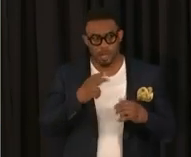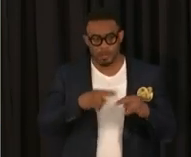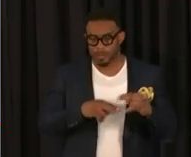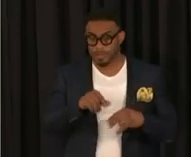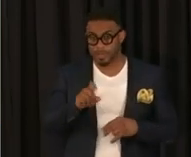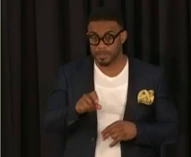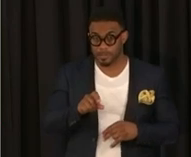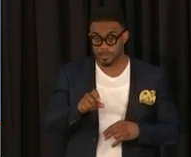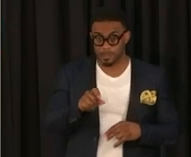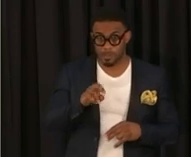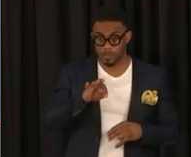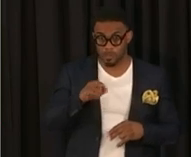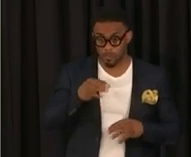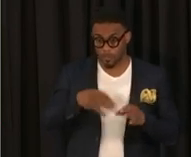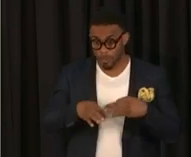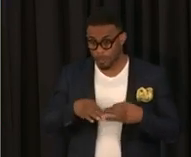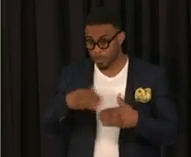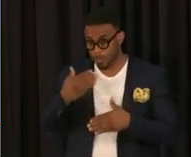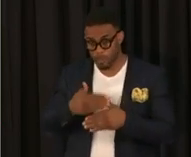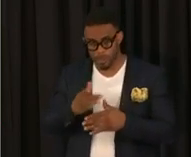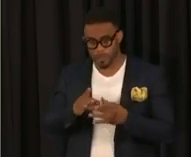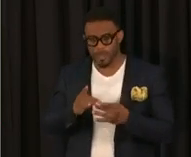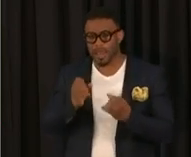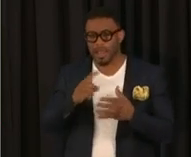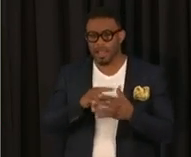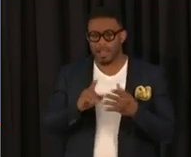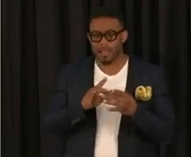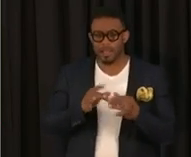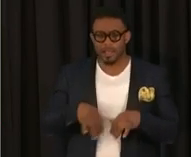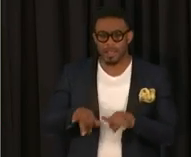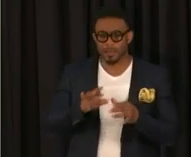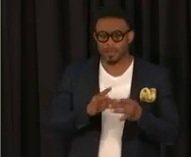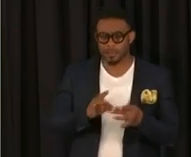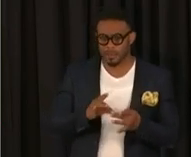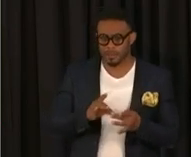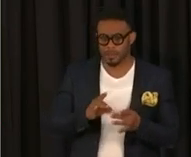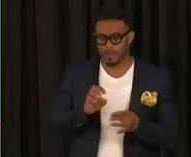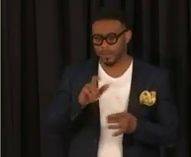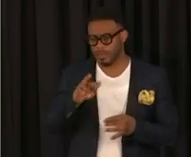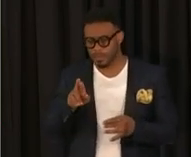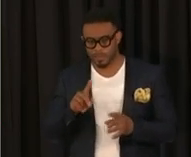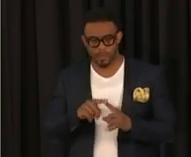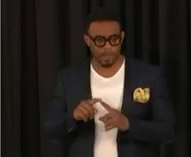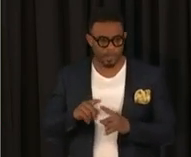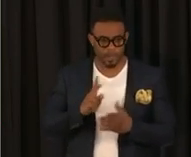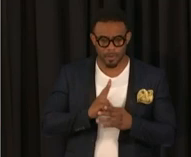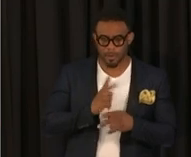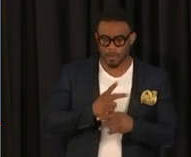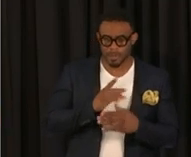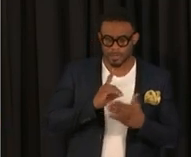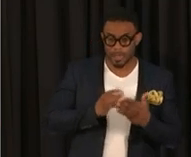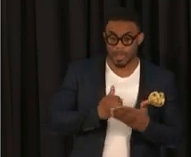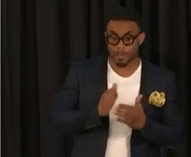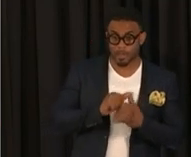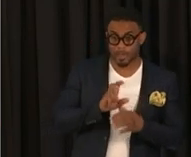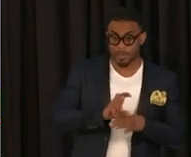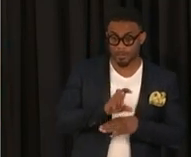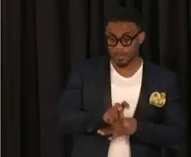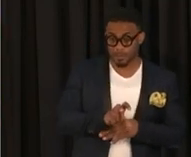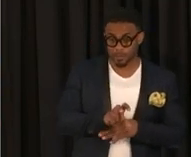large building needs, roof replacements, windows, we mentioned, a lot of those common spaces. CLEAR is a product designed